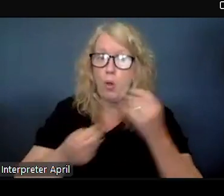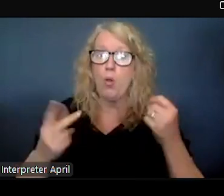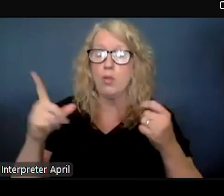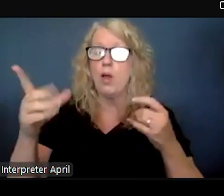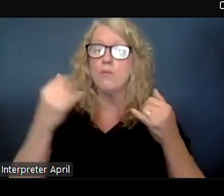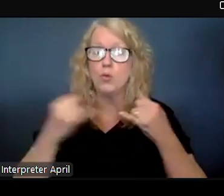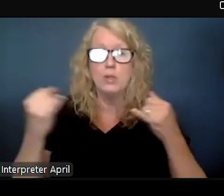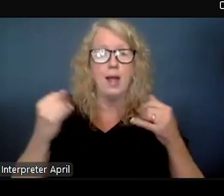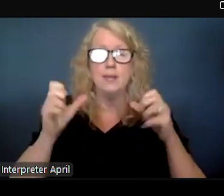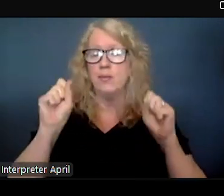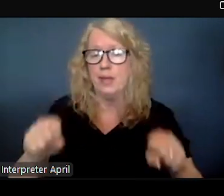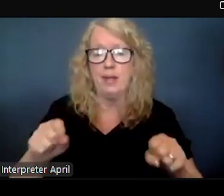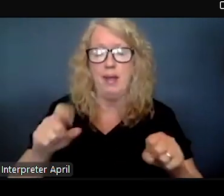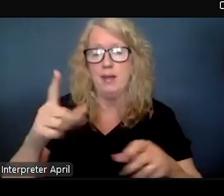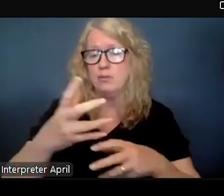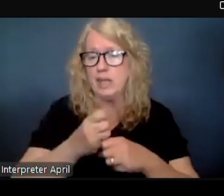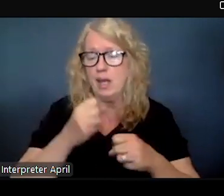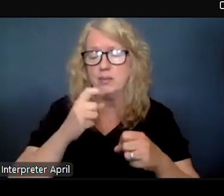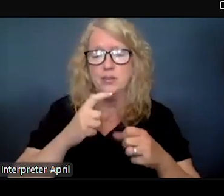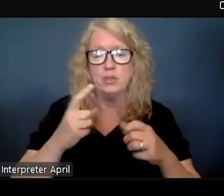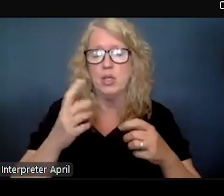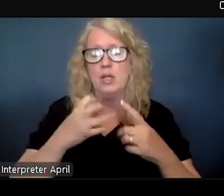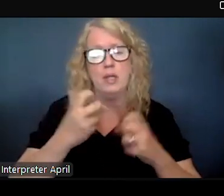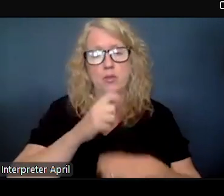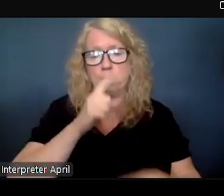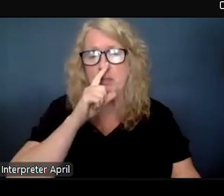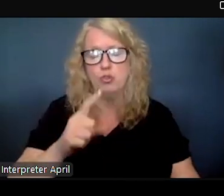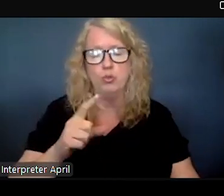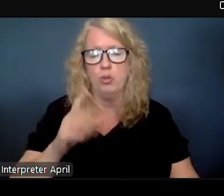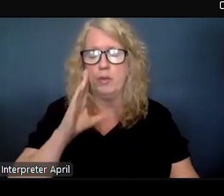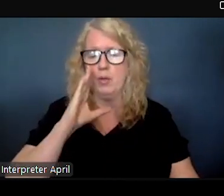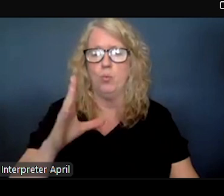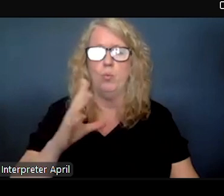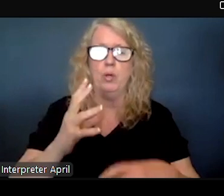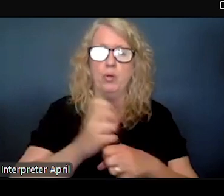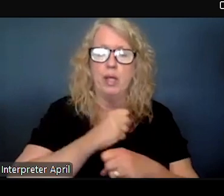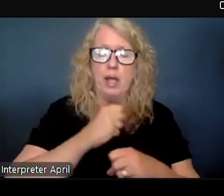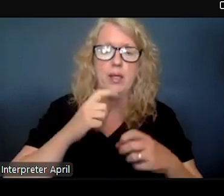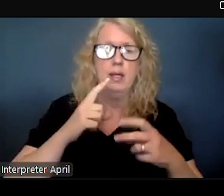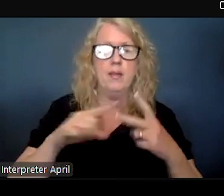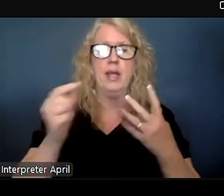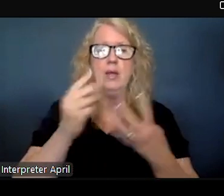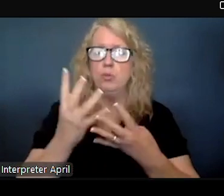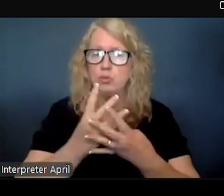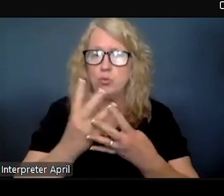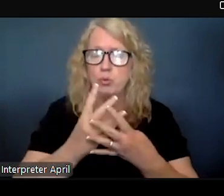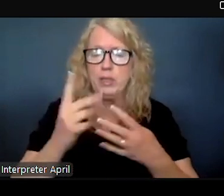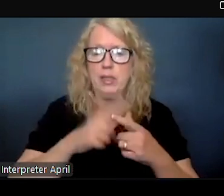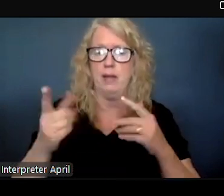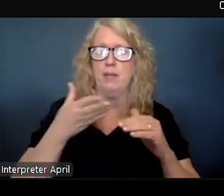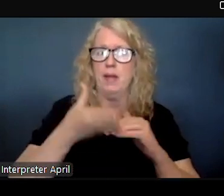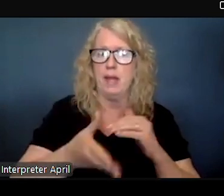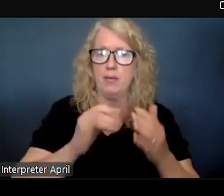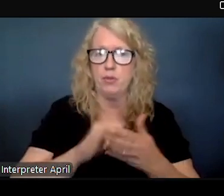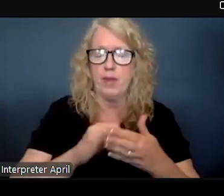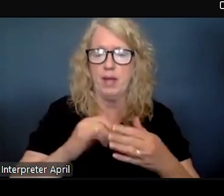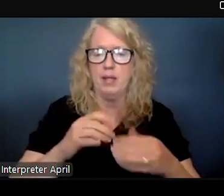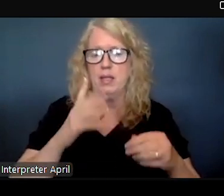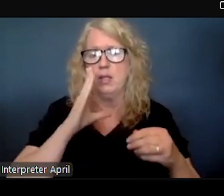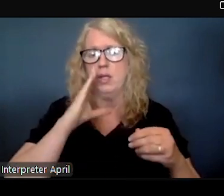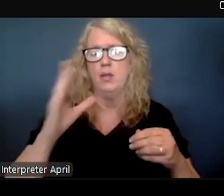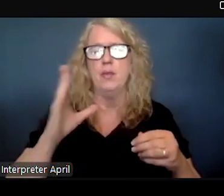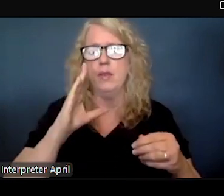lines, they'll get dispatcher, they'll get kind of a screening, and then from there, they'll get